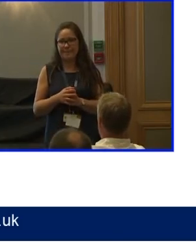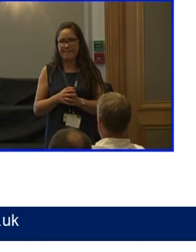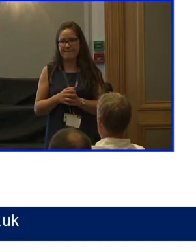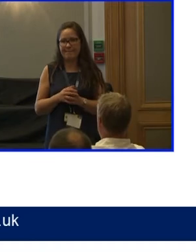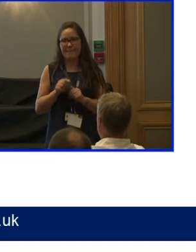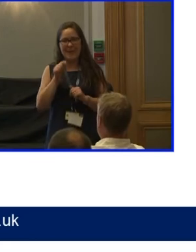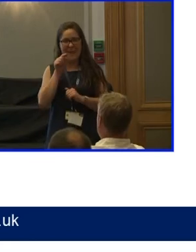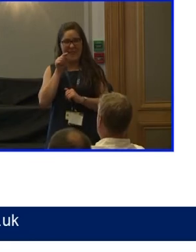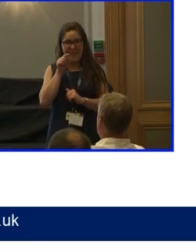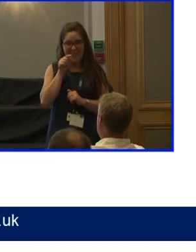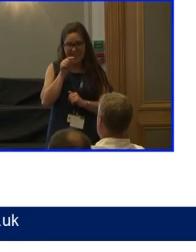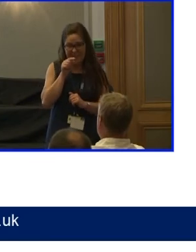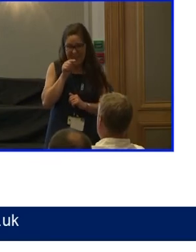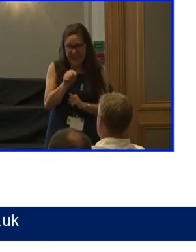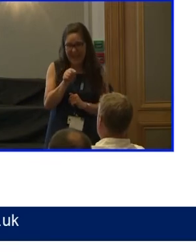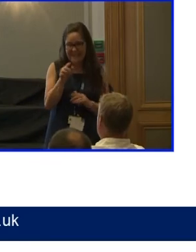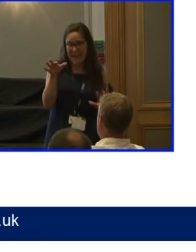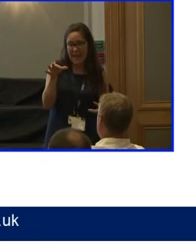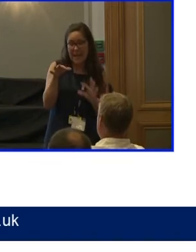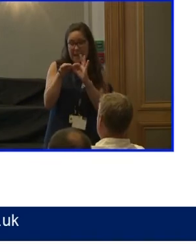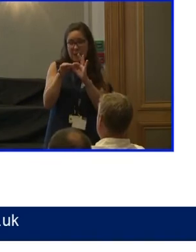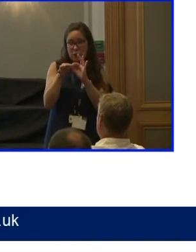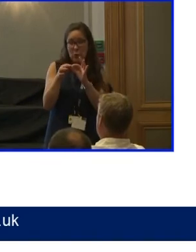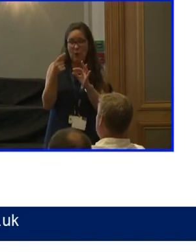change that leads to photoreceptor degeneration.